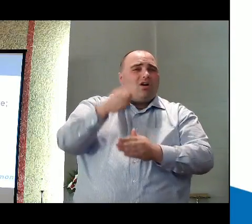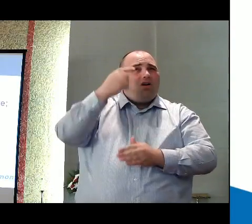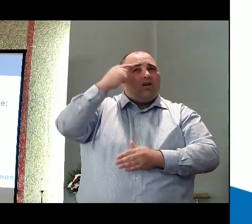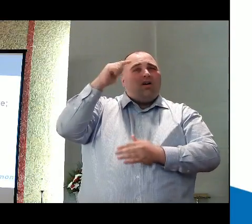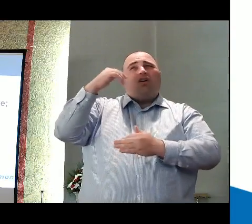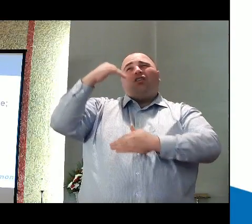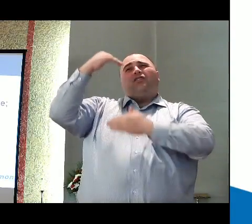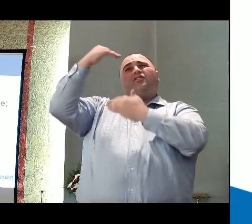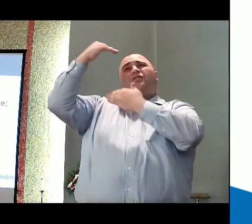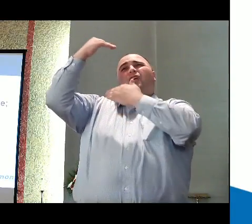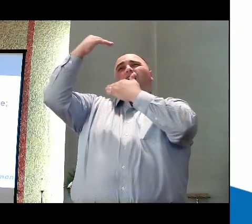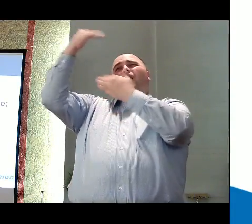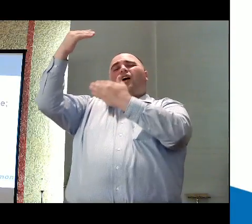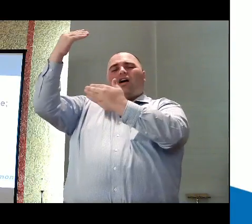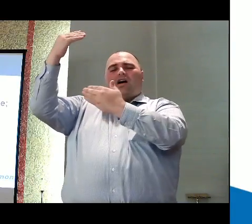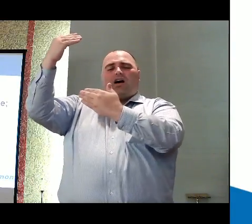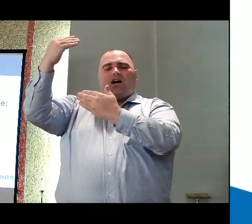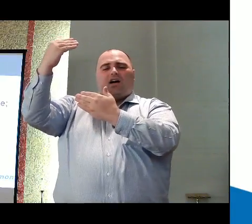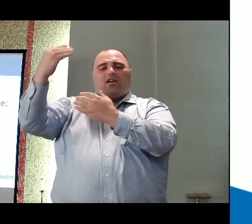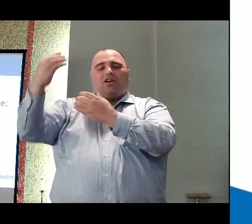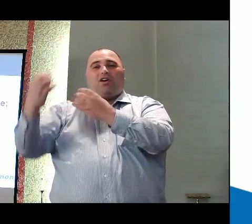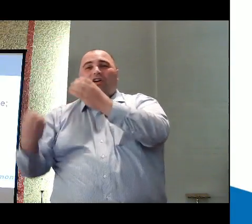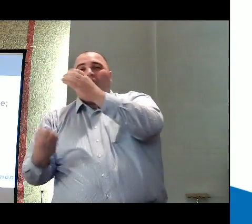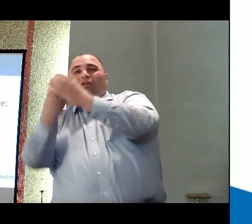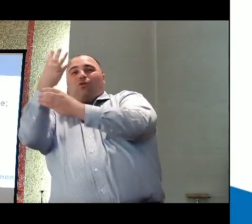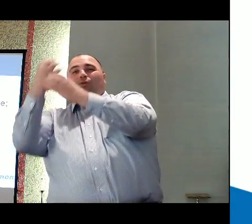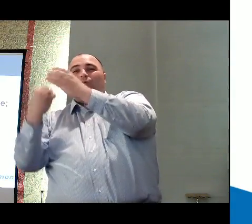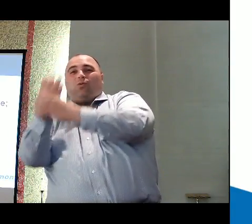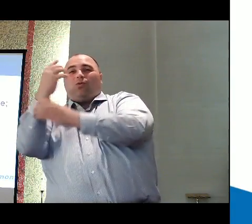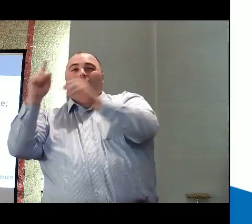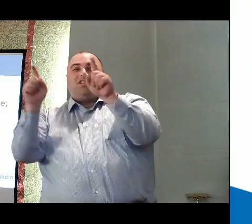heart on fire.